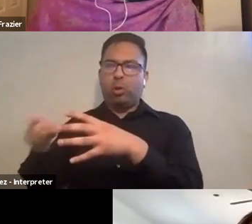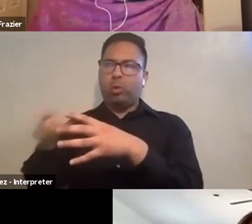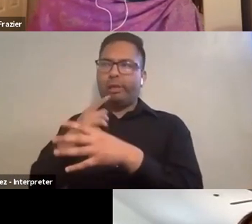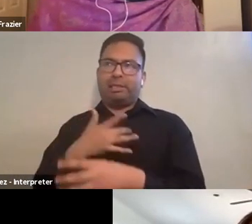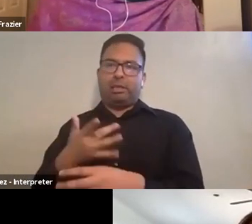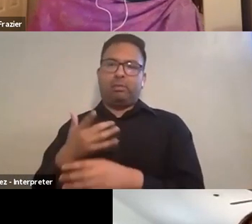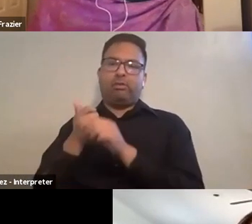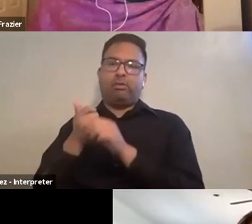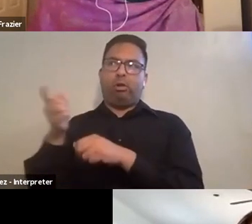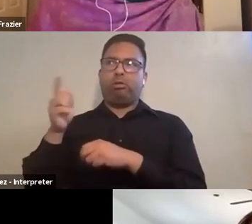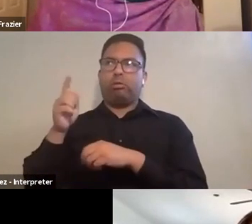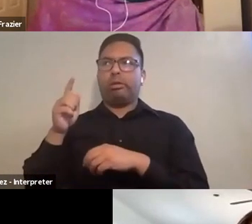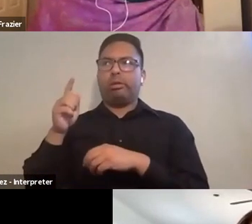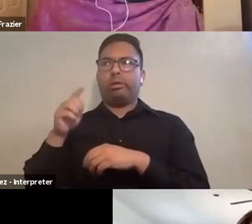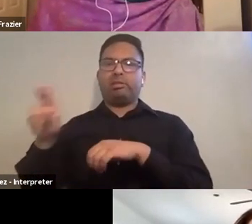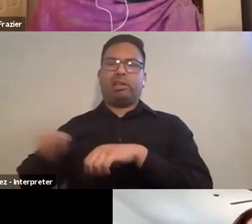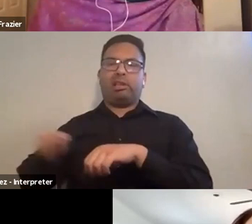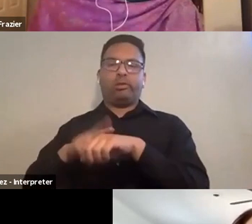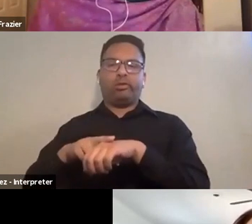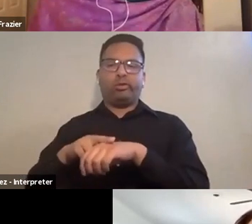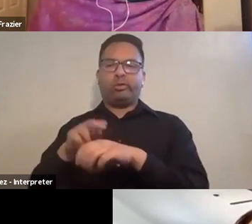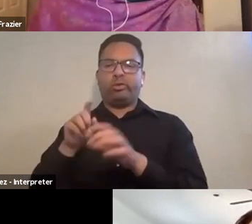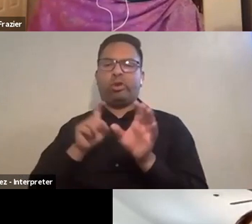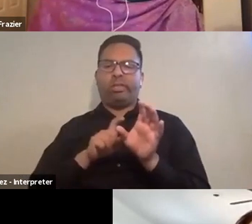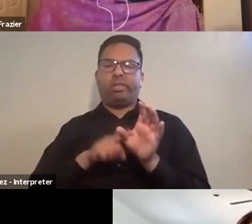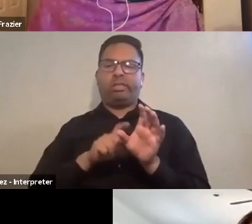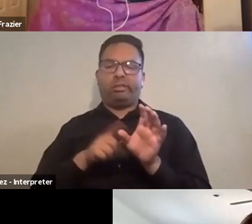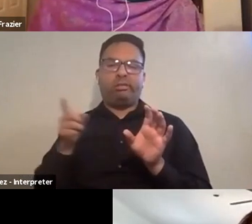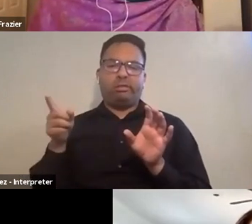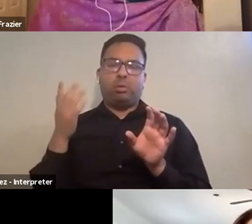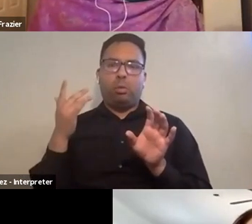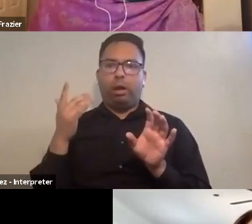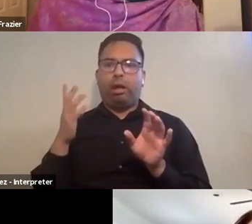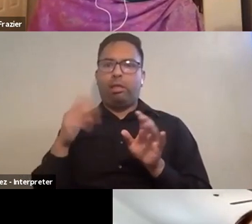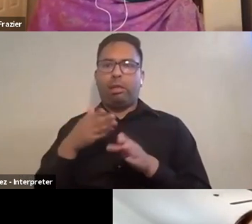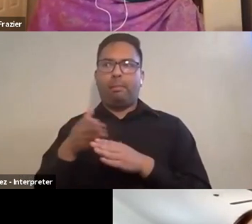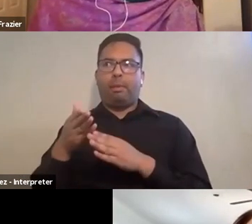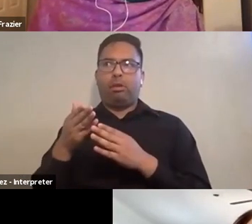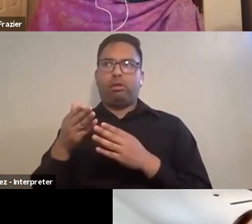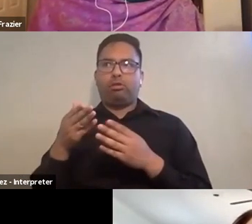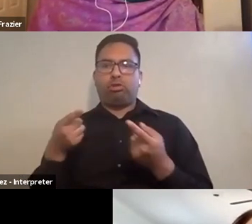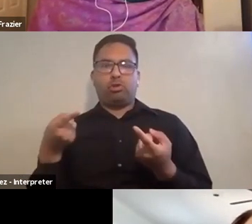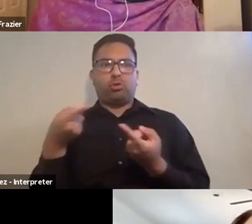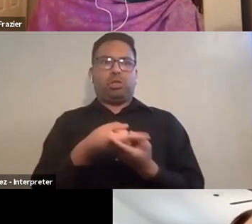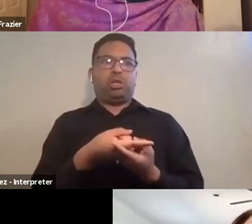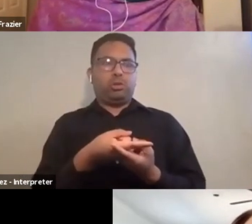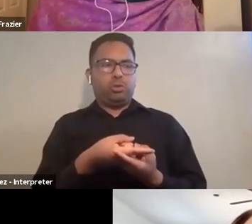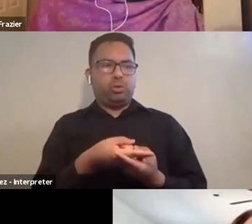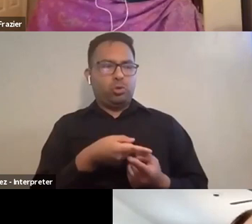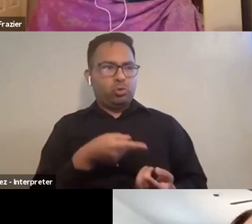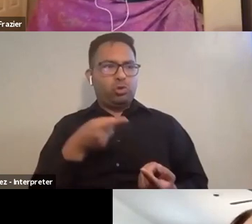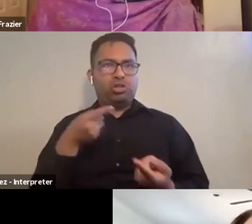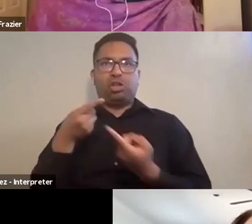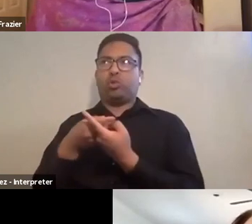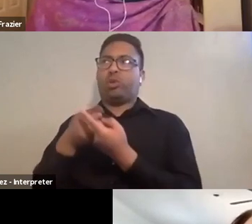communist sense that the main contradiction in society was the class contradiction. Once that was